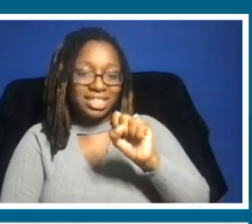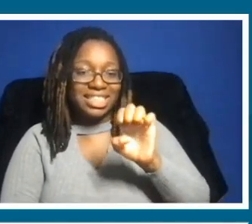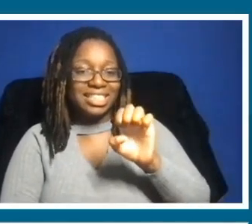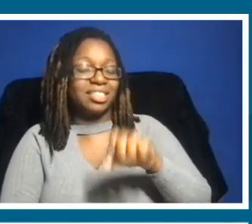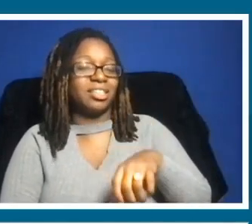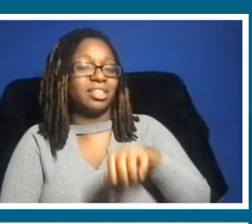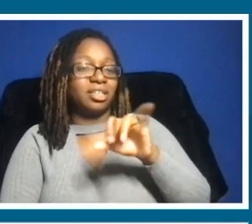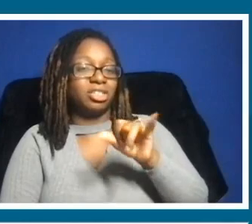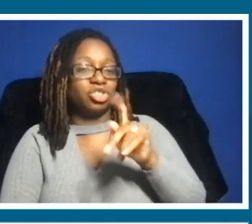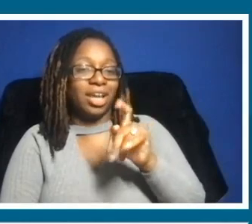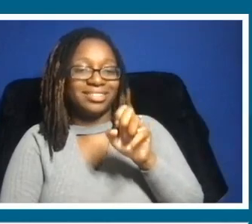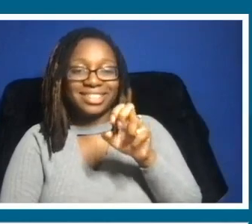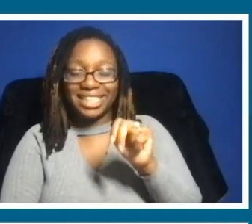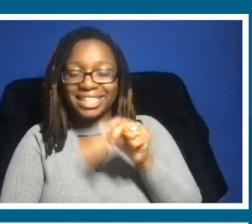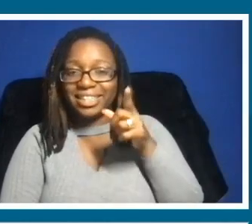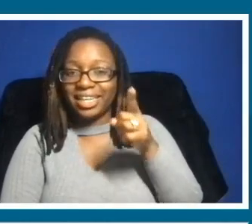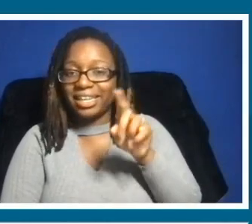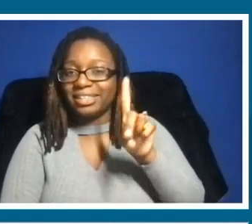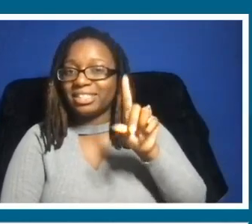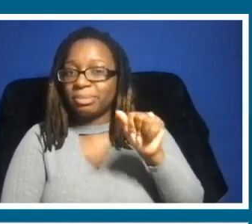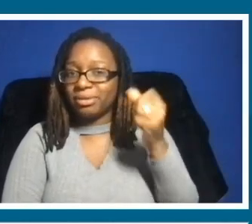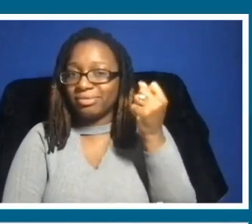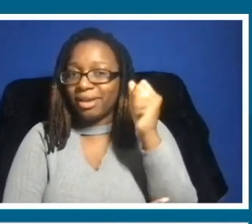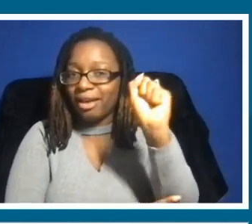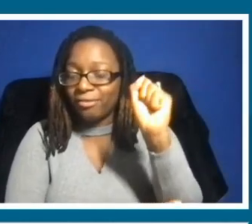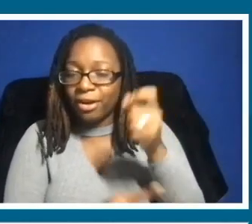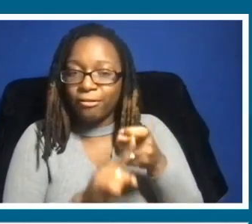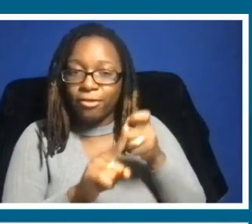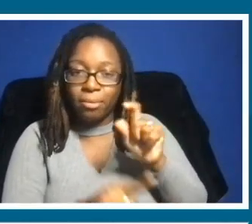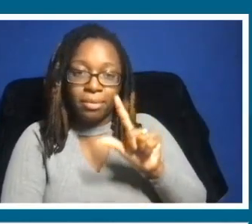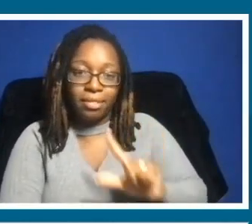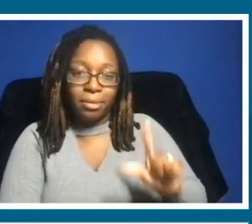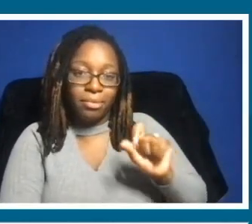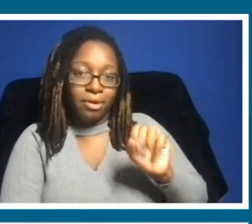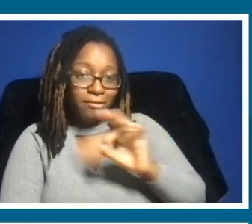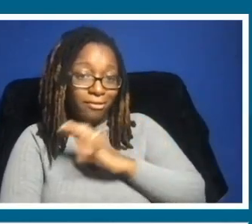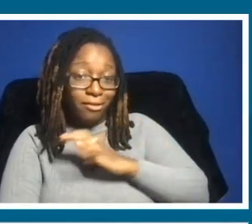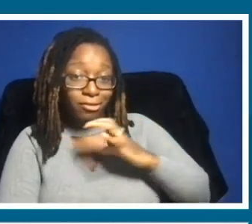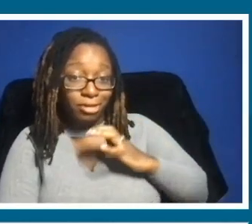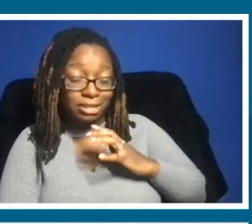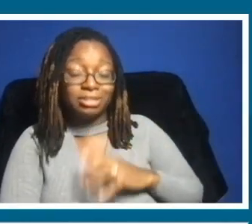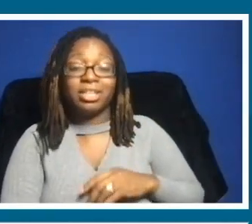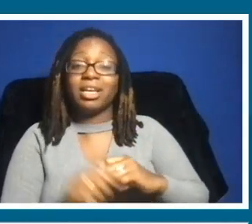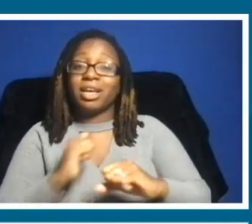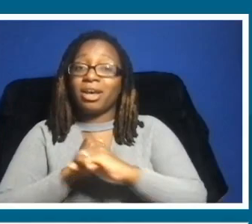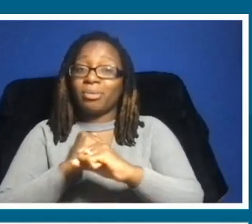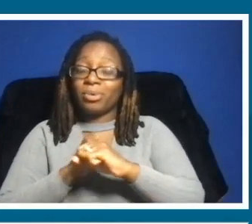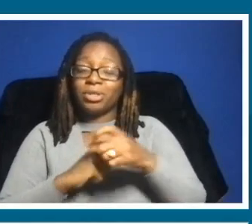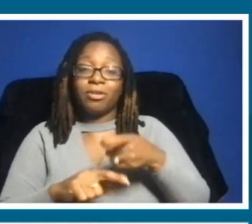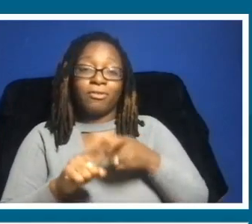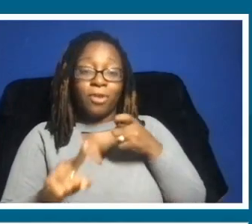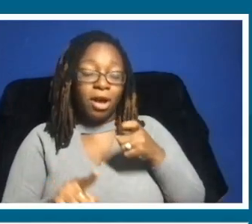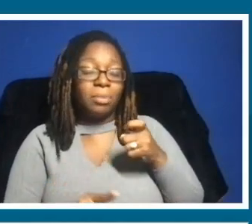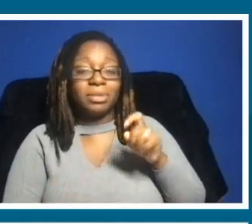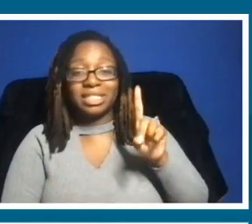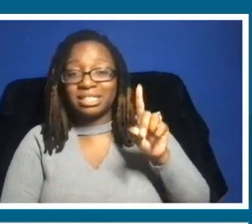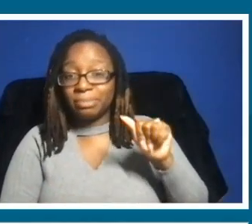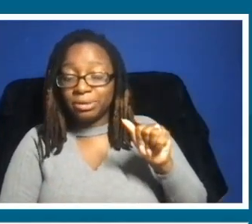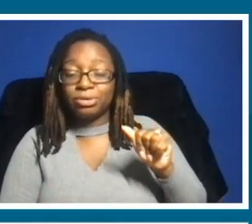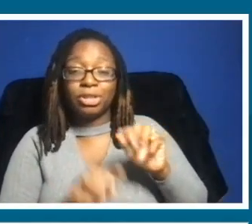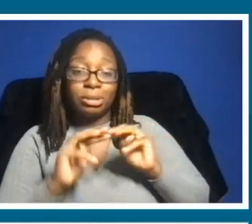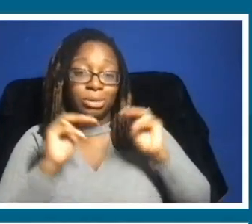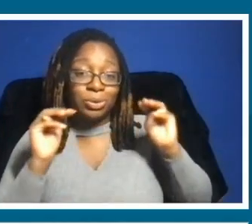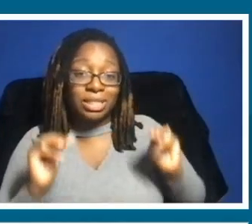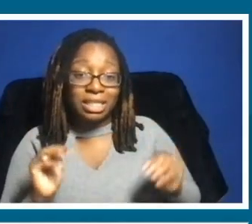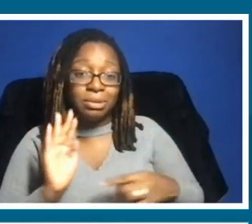disability advocate from the Library of Congress, a poster from the Disability History Museum showing a